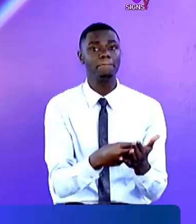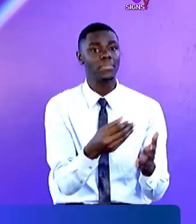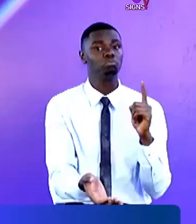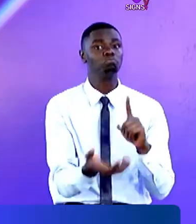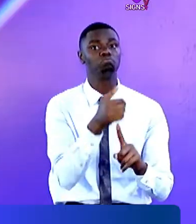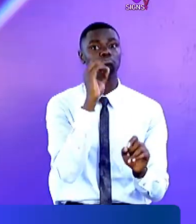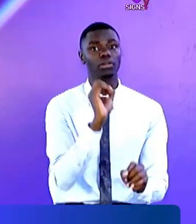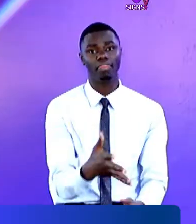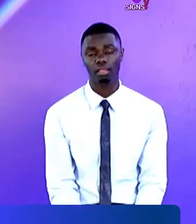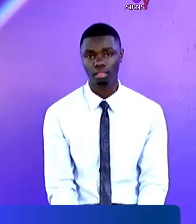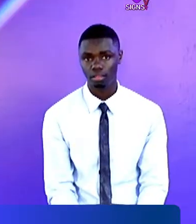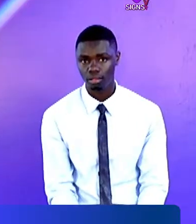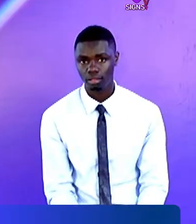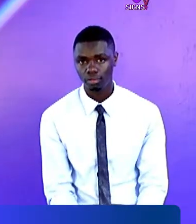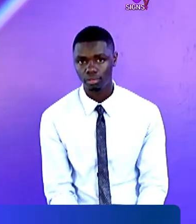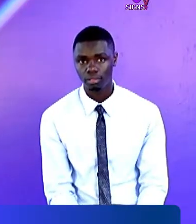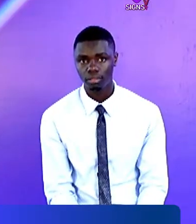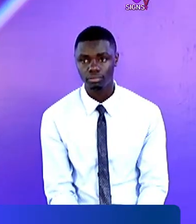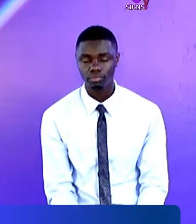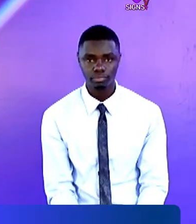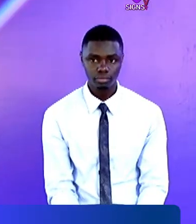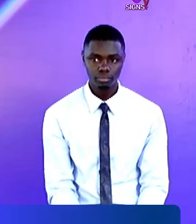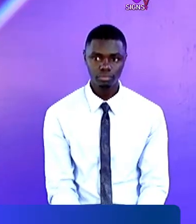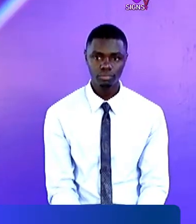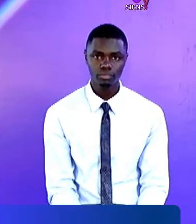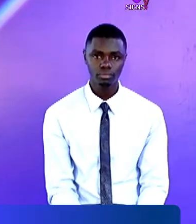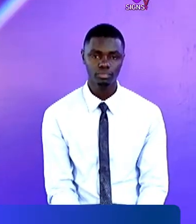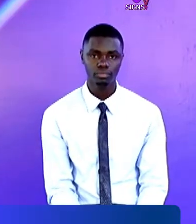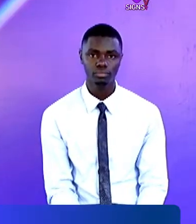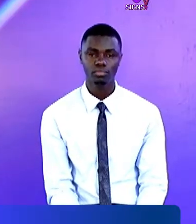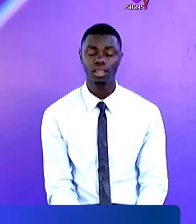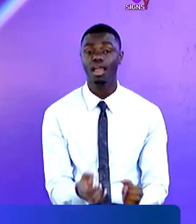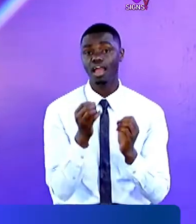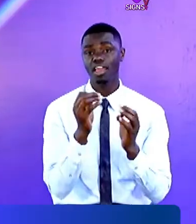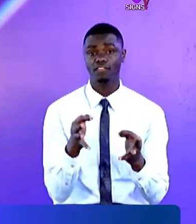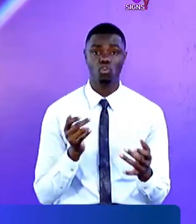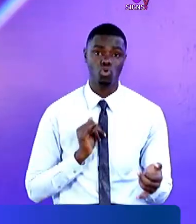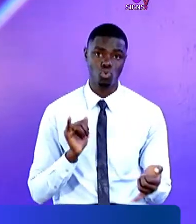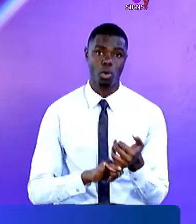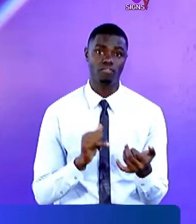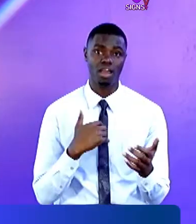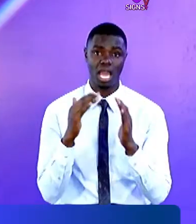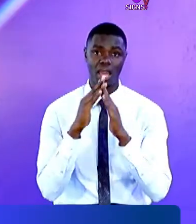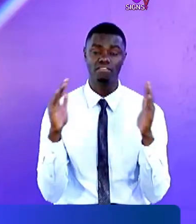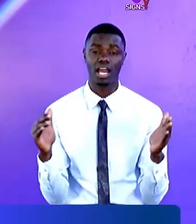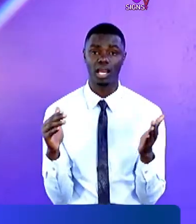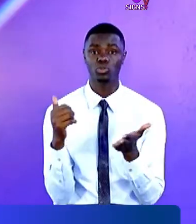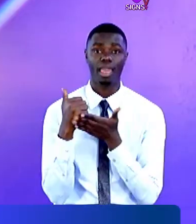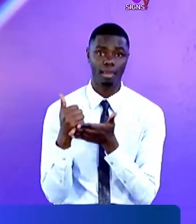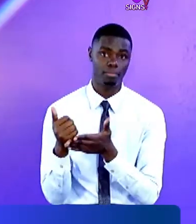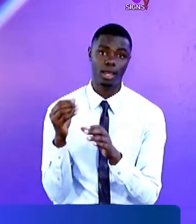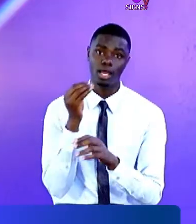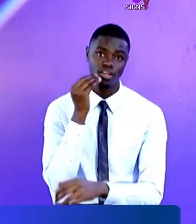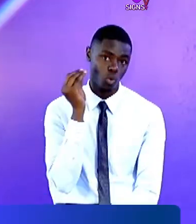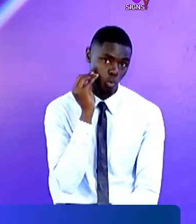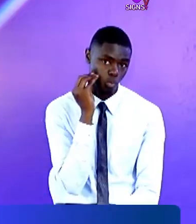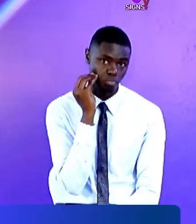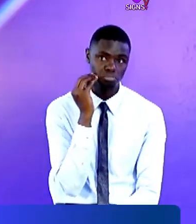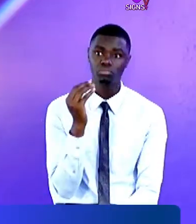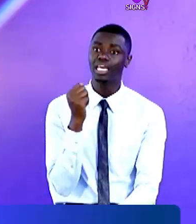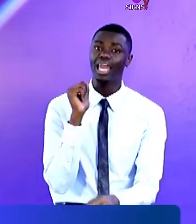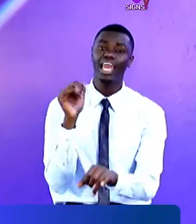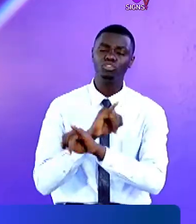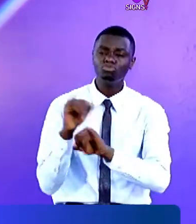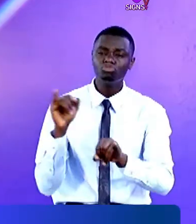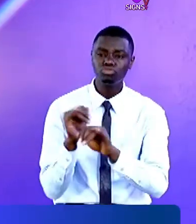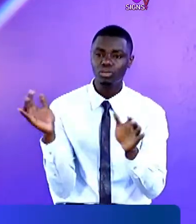me. Isn't it? Your household has, let's say, your wife has got a household at home. Yeah. Shopping has been done, isn't